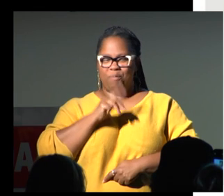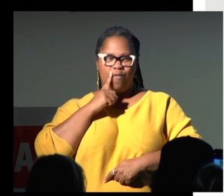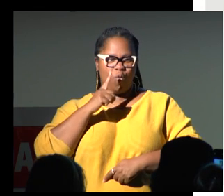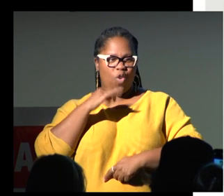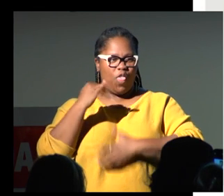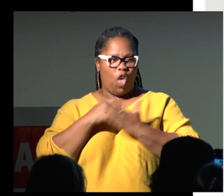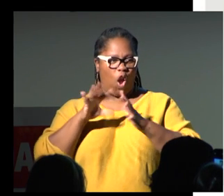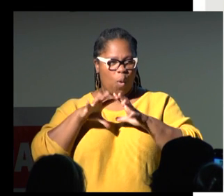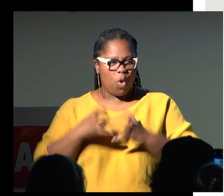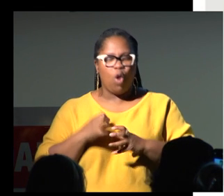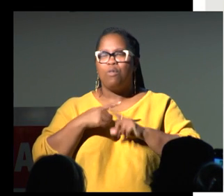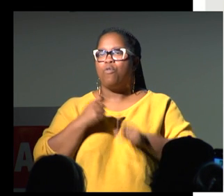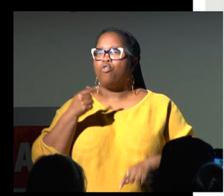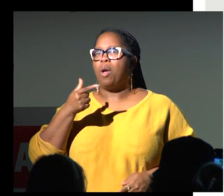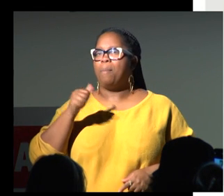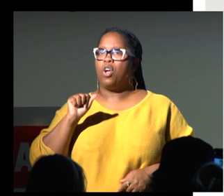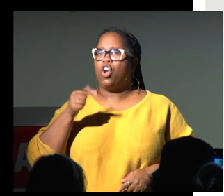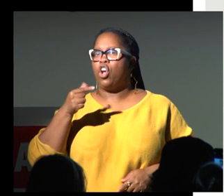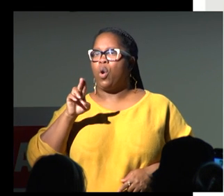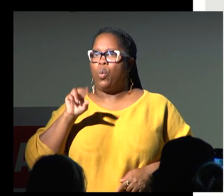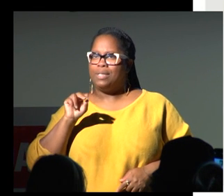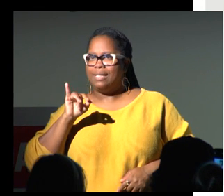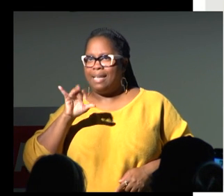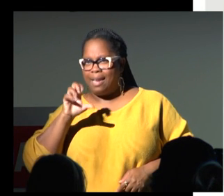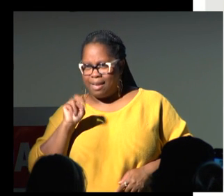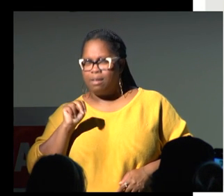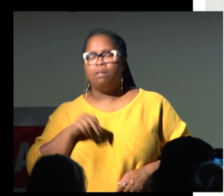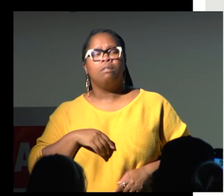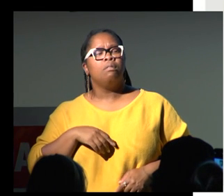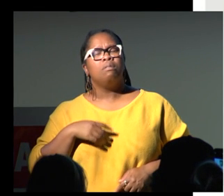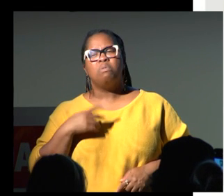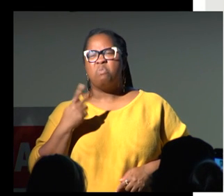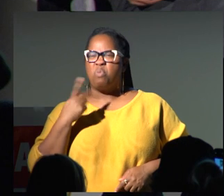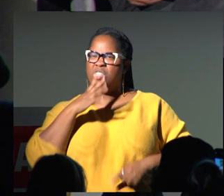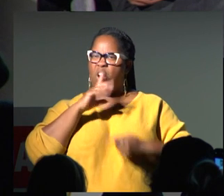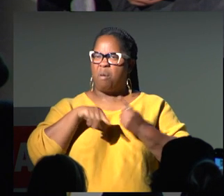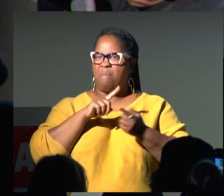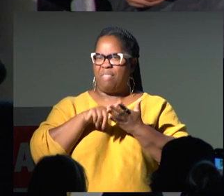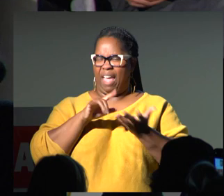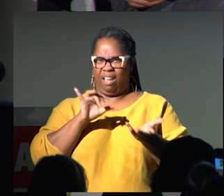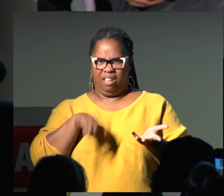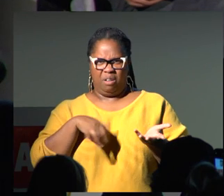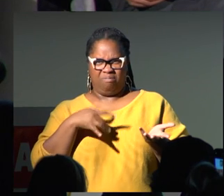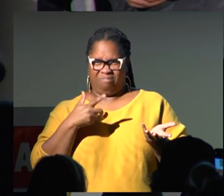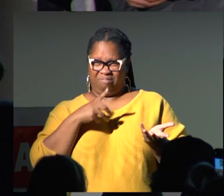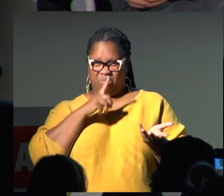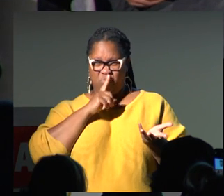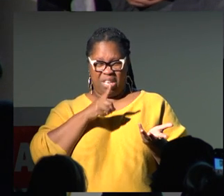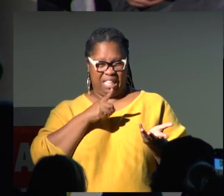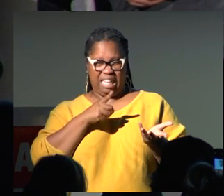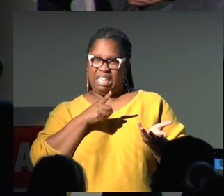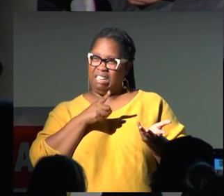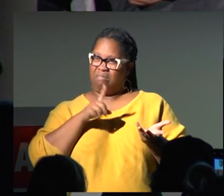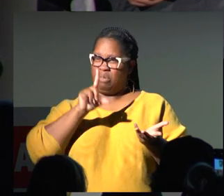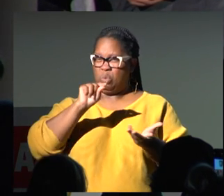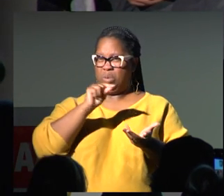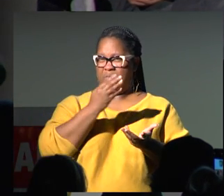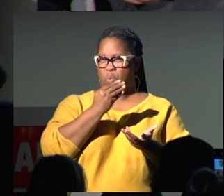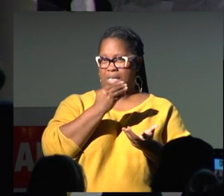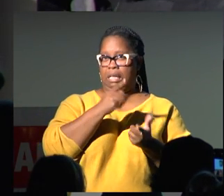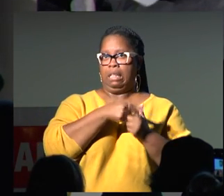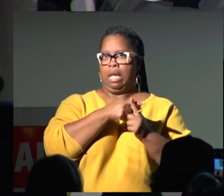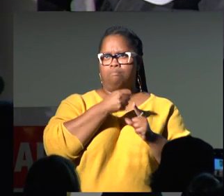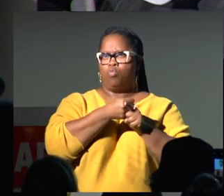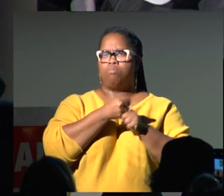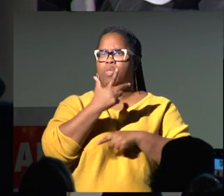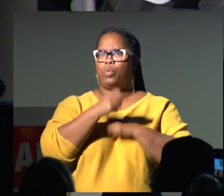Ashley from Gagosian. And we talk about this, so we even look at, so we're talking two, I mean, that is a bit of a skip, 2014, we're talking about 3 years later,